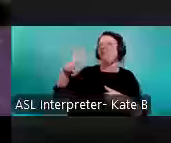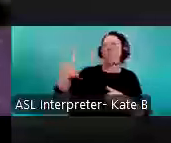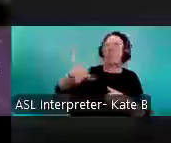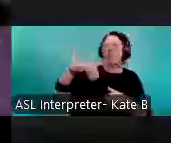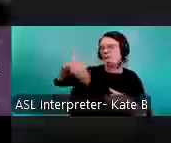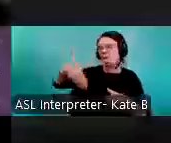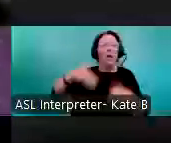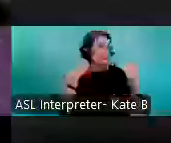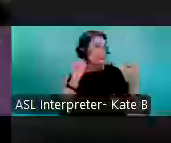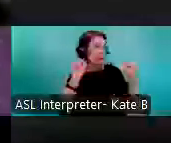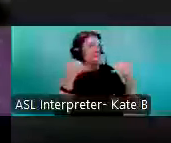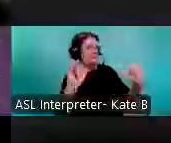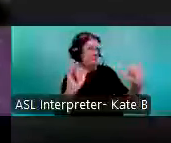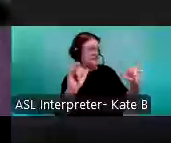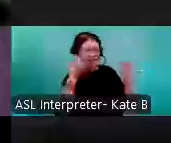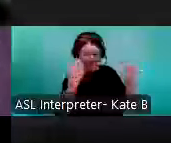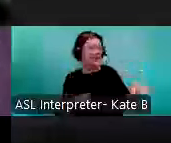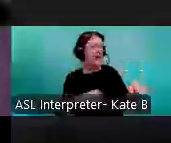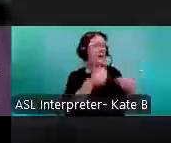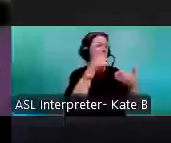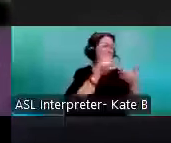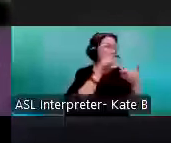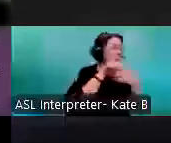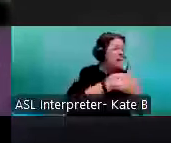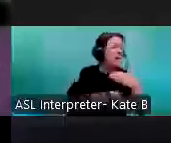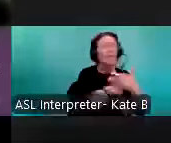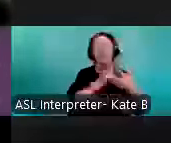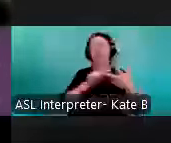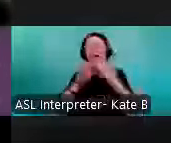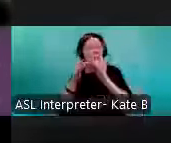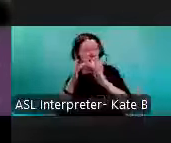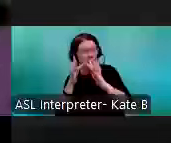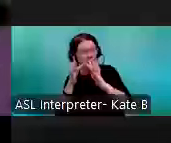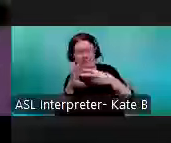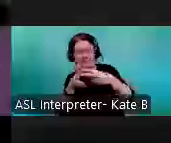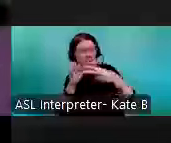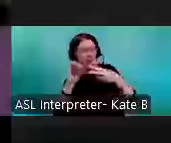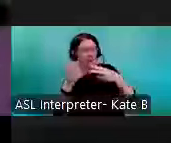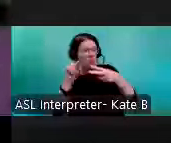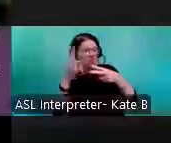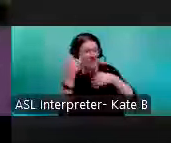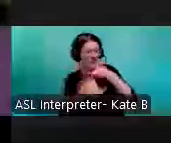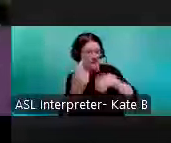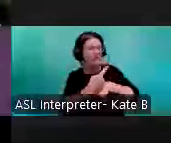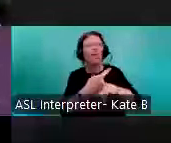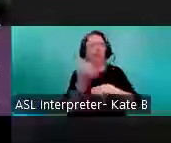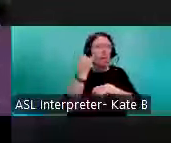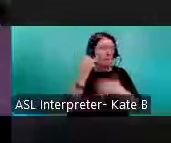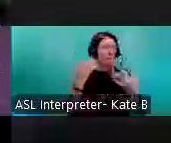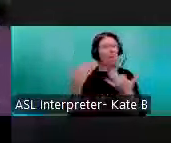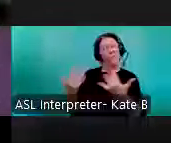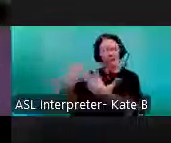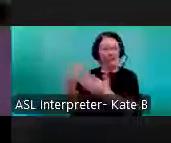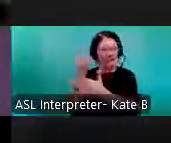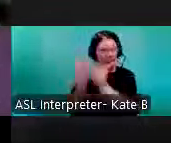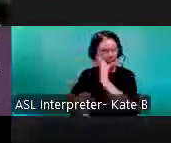already registered, this is a great time to remind yourself, check my registration or get registered